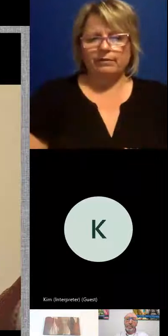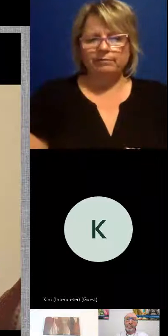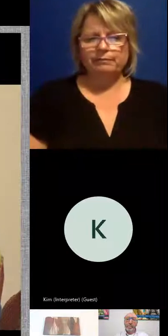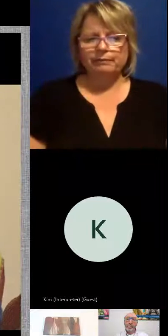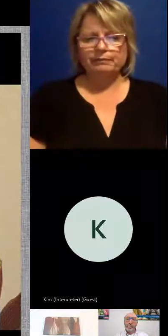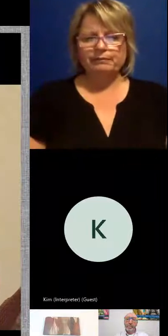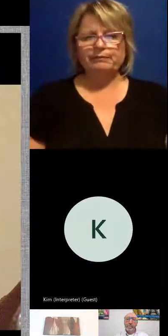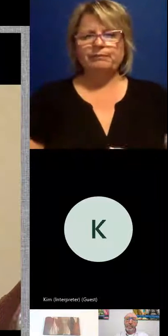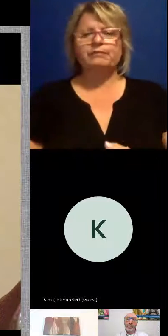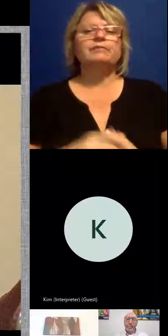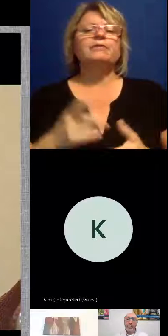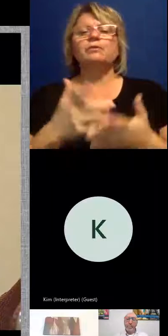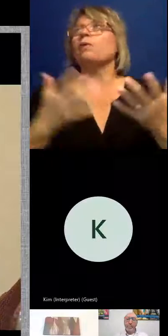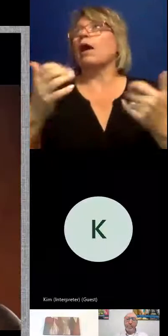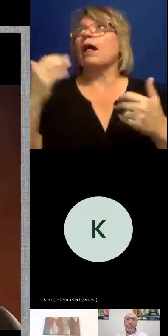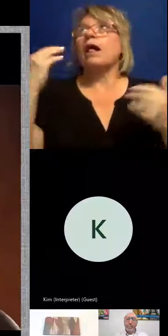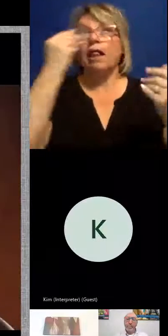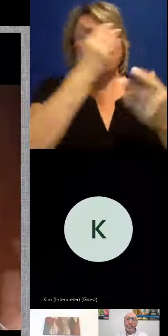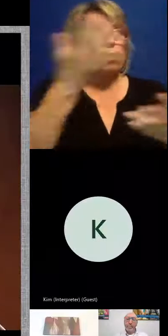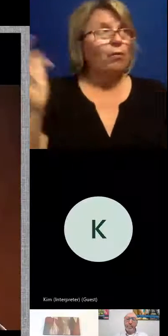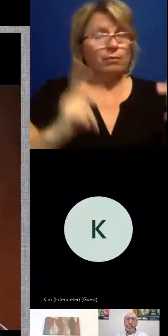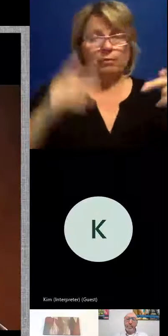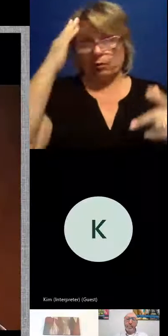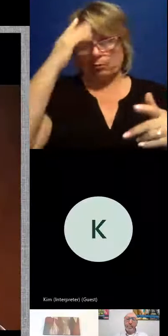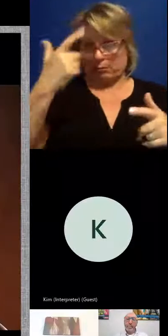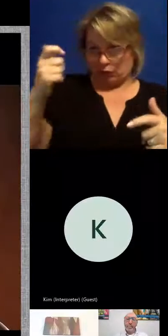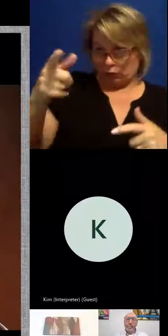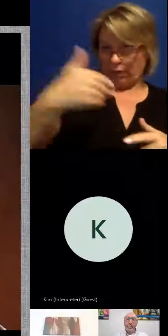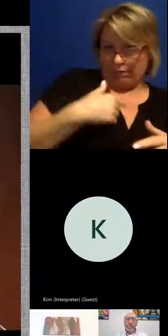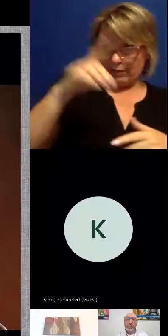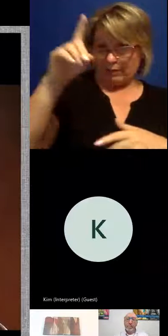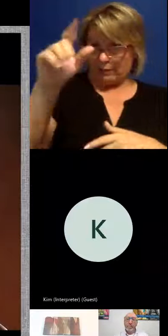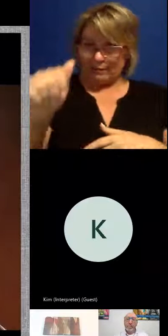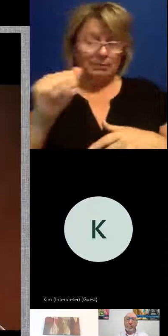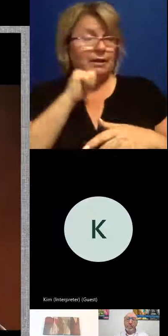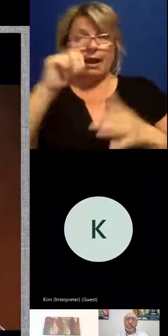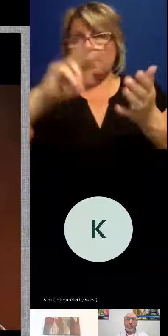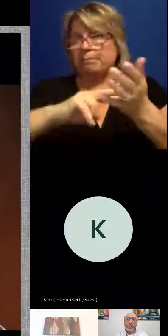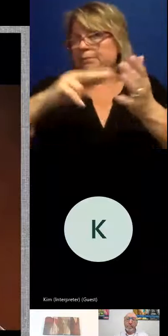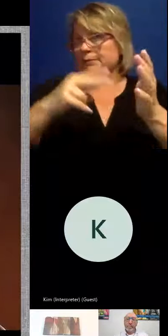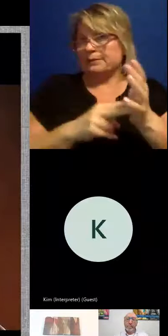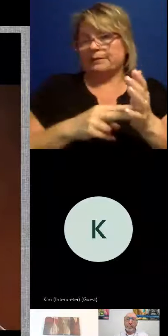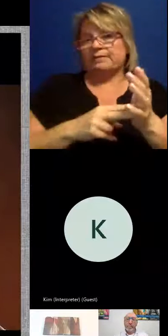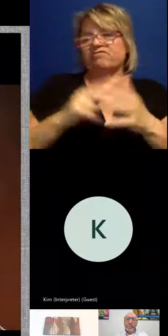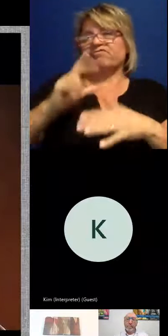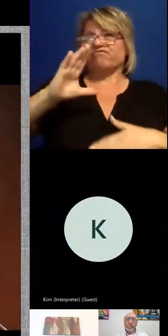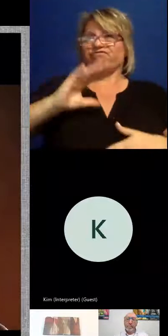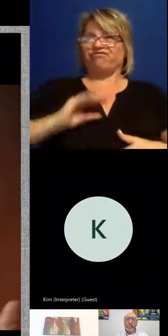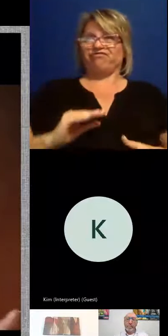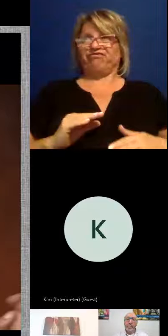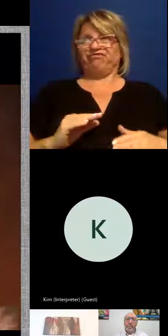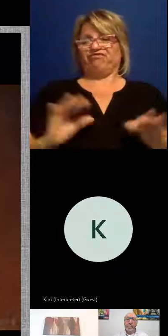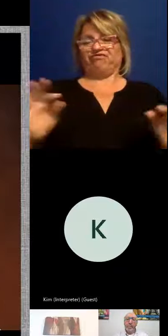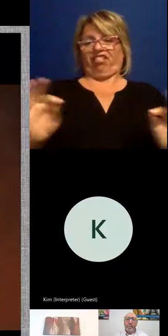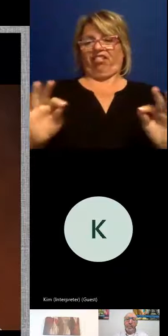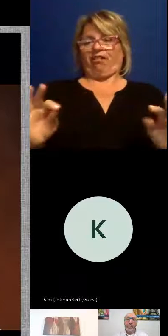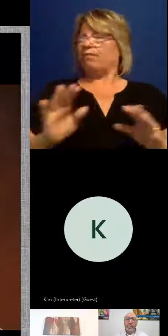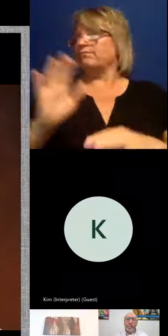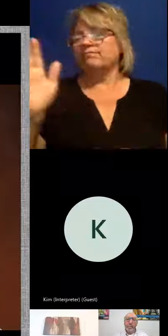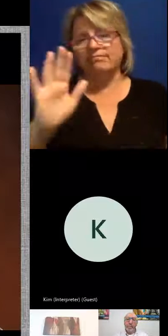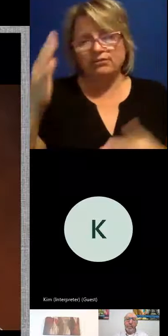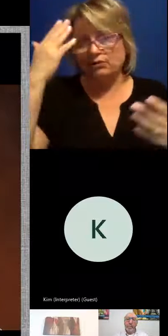wanted to let everybody know just because you have a disability doesn't mean you're less than, or you don't know, or you're